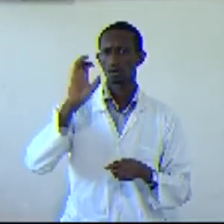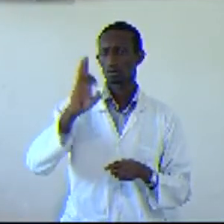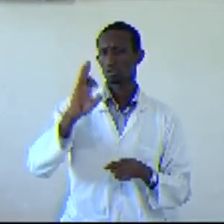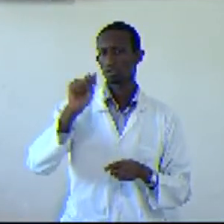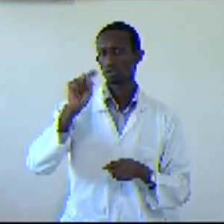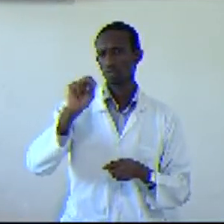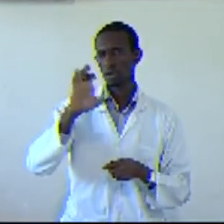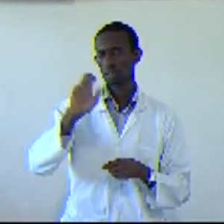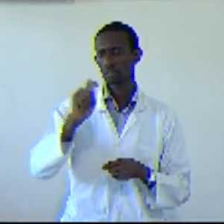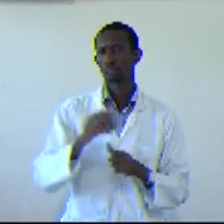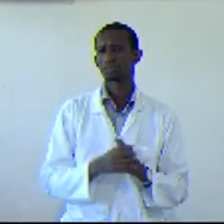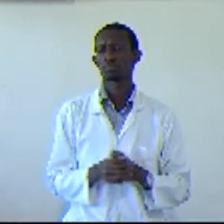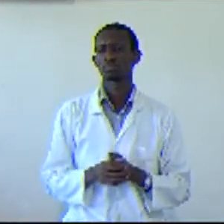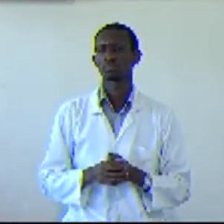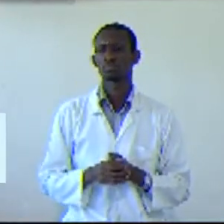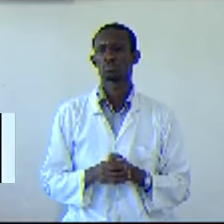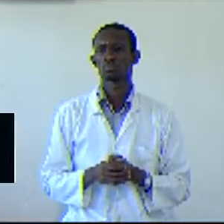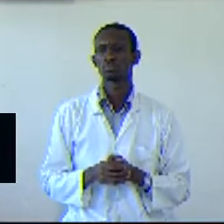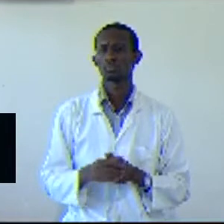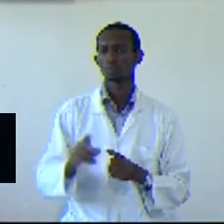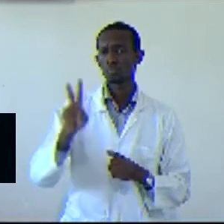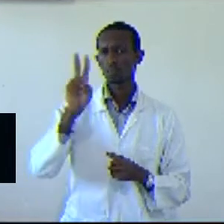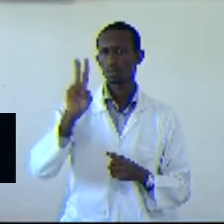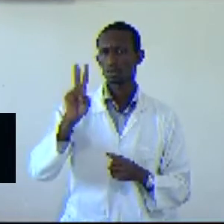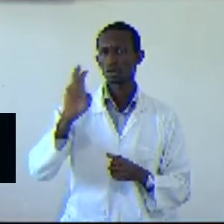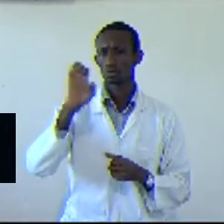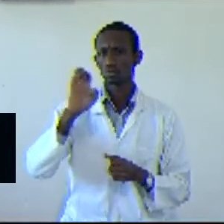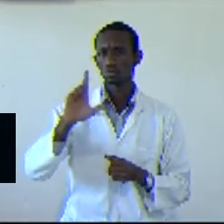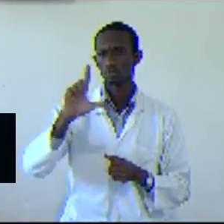expressed from the fact that velocity